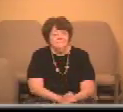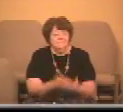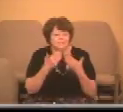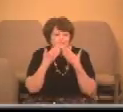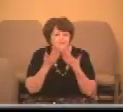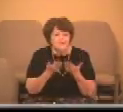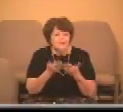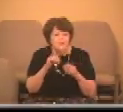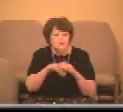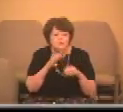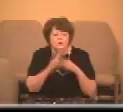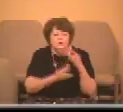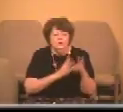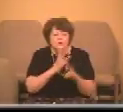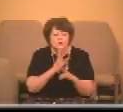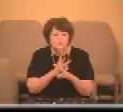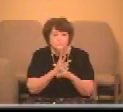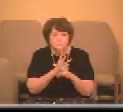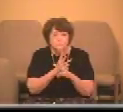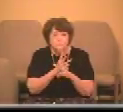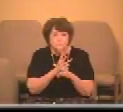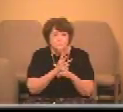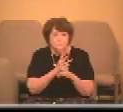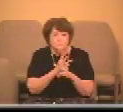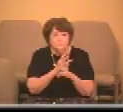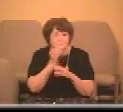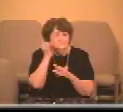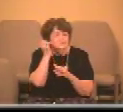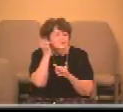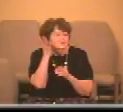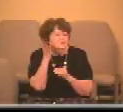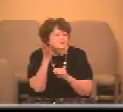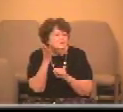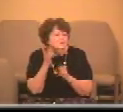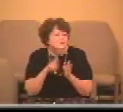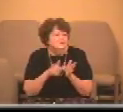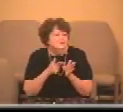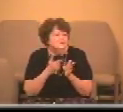Thank you that in a world of such chaos and noise sometimes,